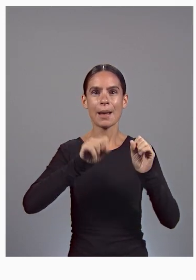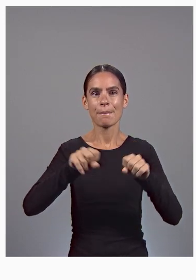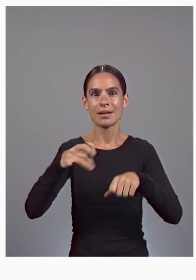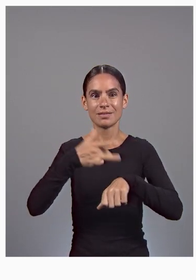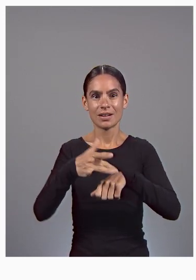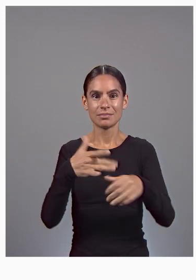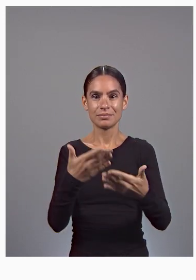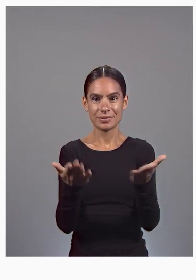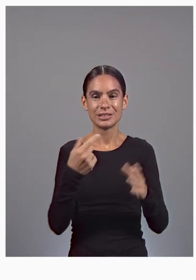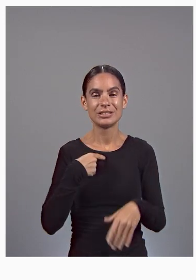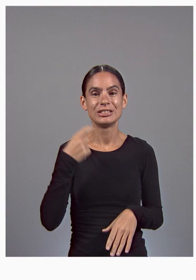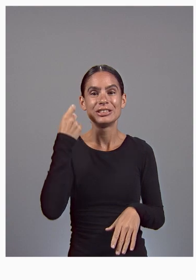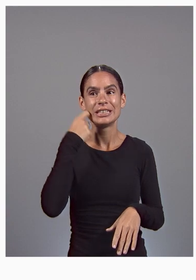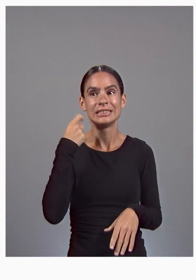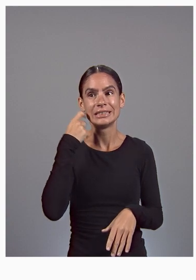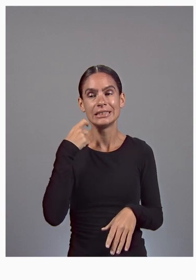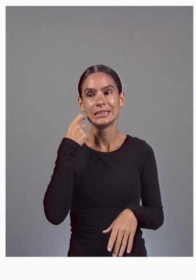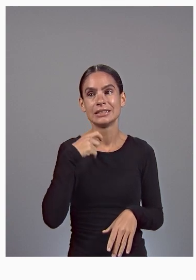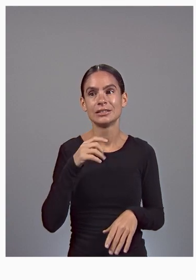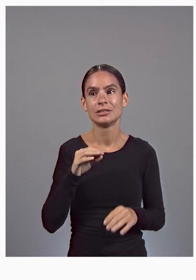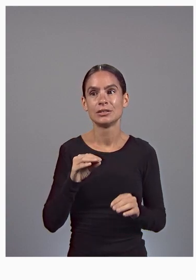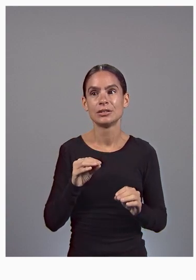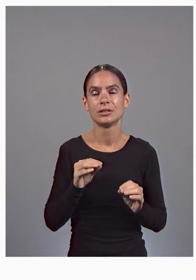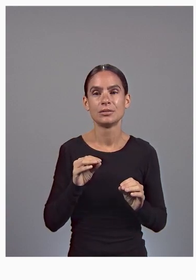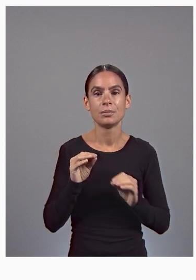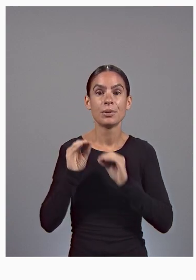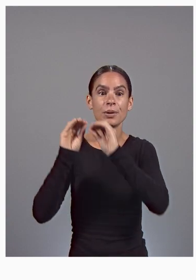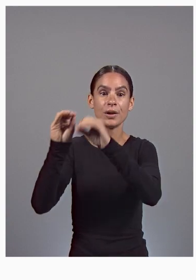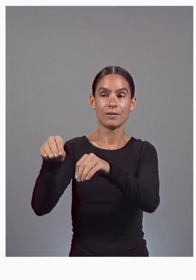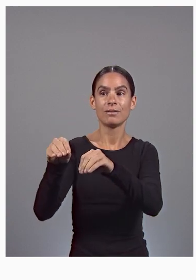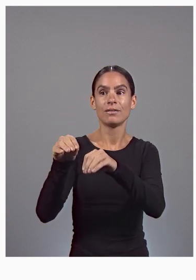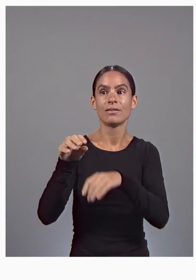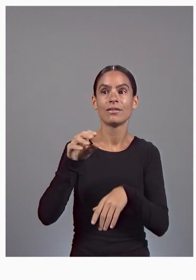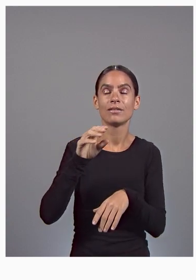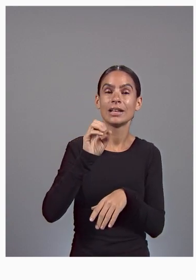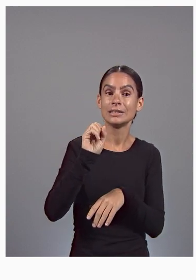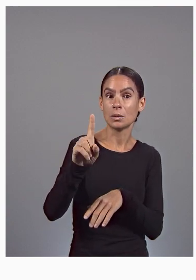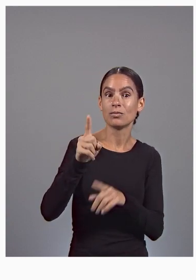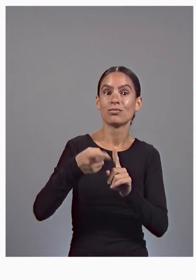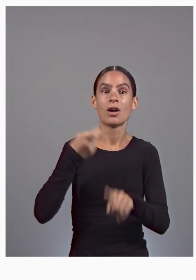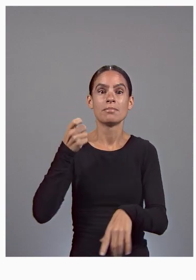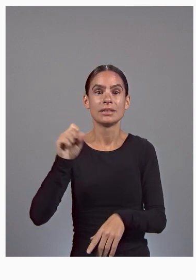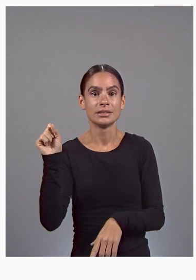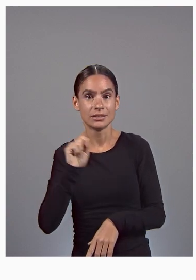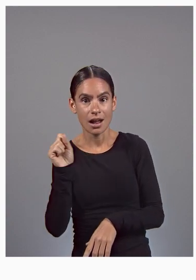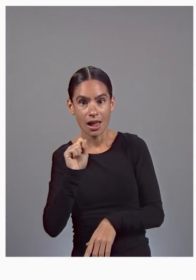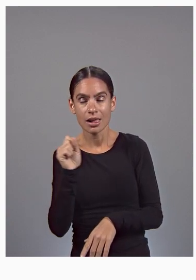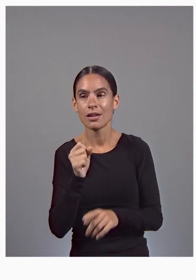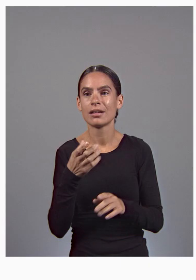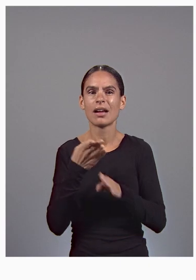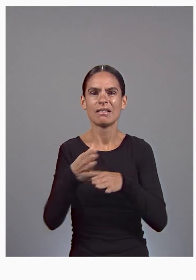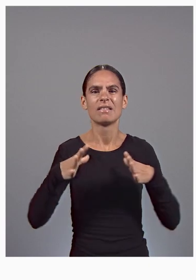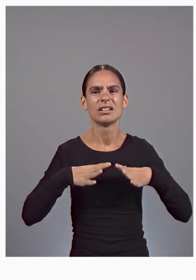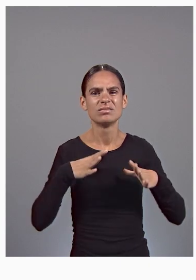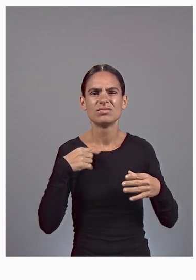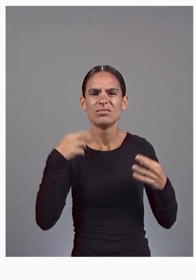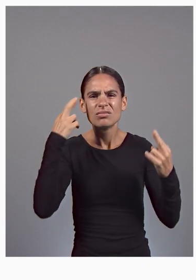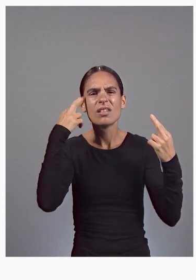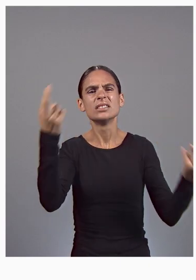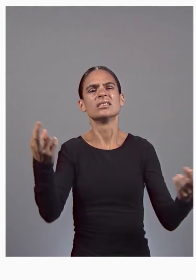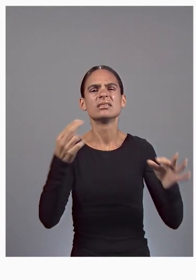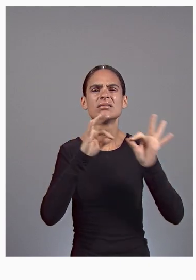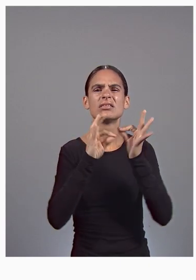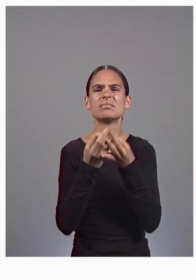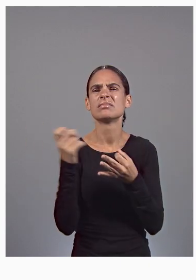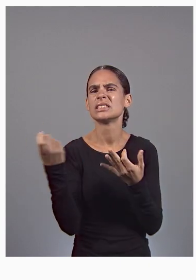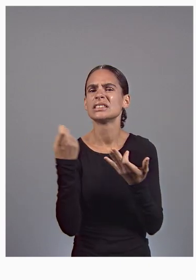area to San Diego after a vacation this year with my family. We realized we needed something different. So bought a house in San Diego before I finally sold the